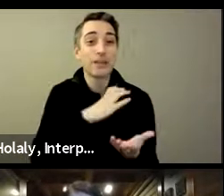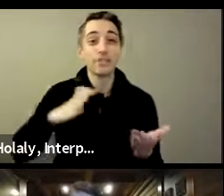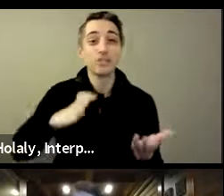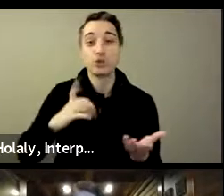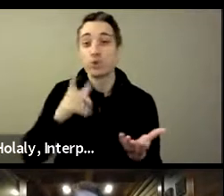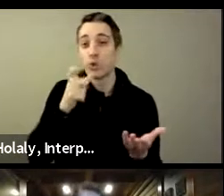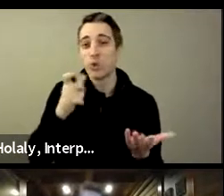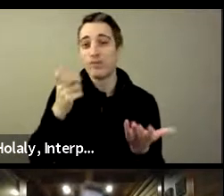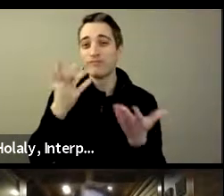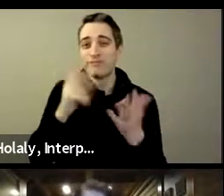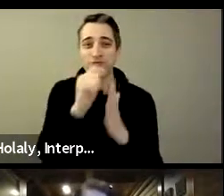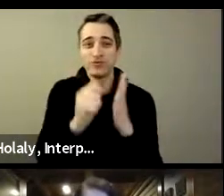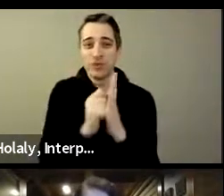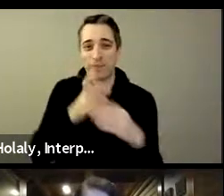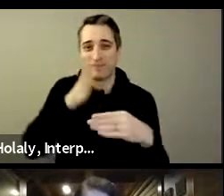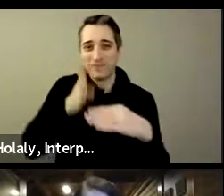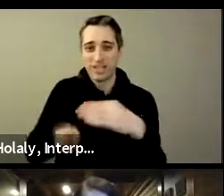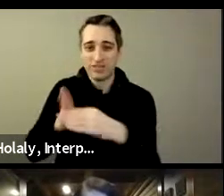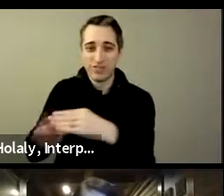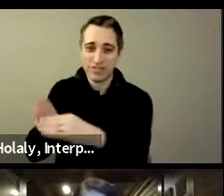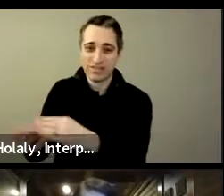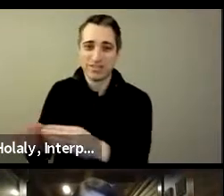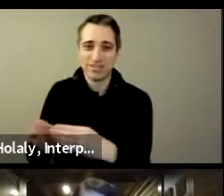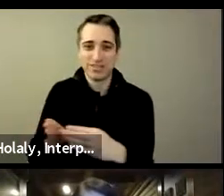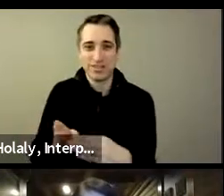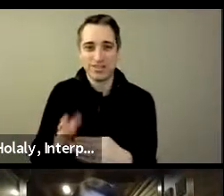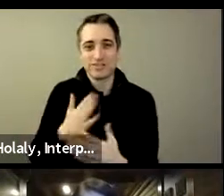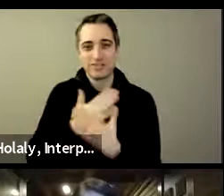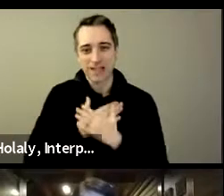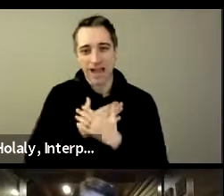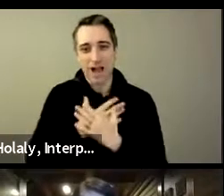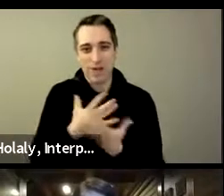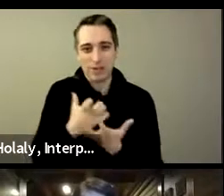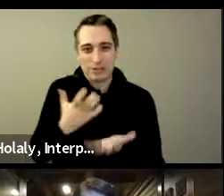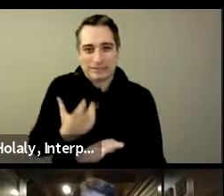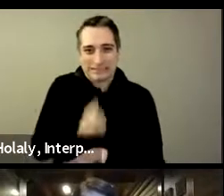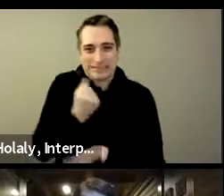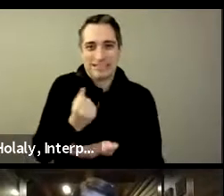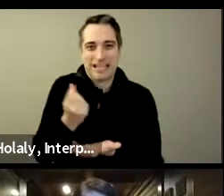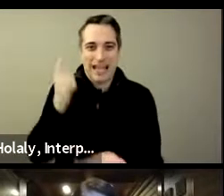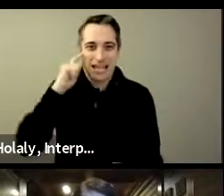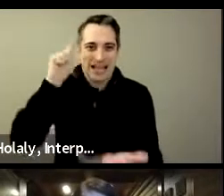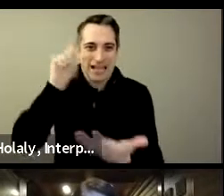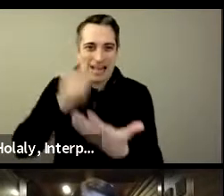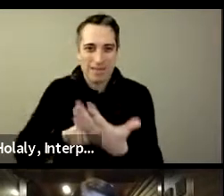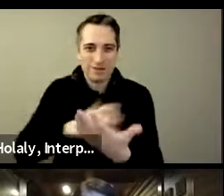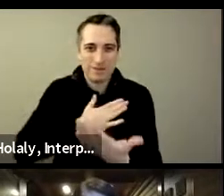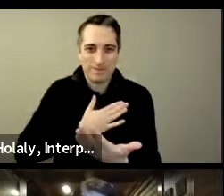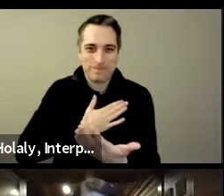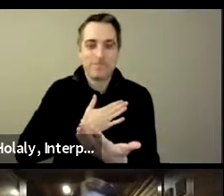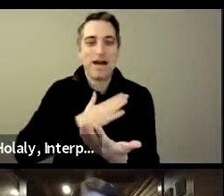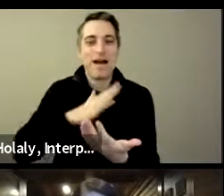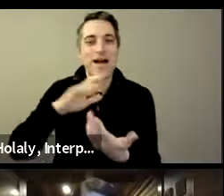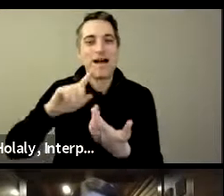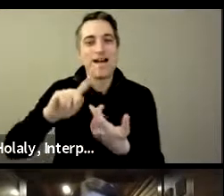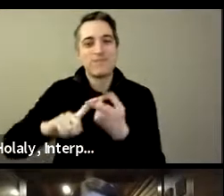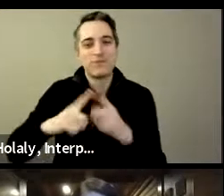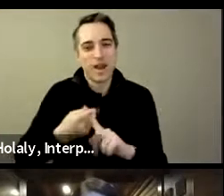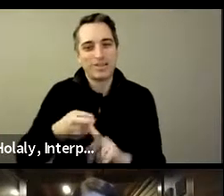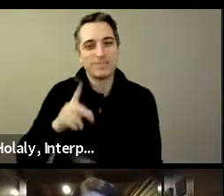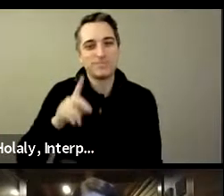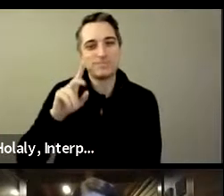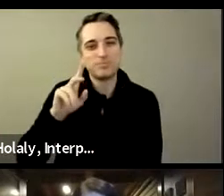departing commissioners. And if I might have a moment of personal privilege, I'd like to especially acknowledge my friend Laura Kopack as she leads the